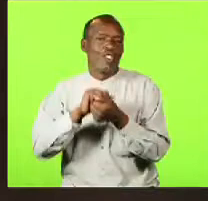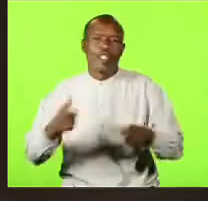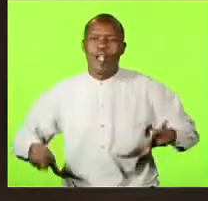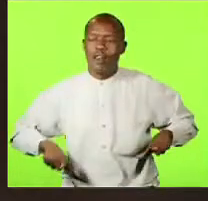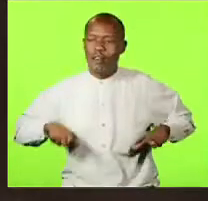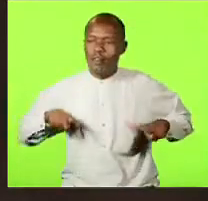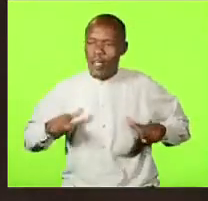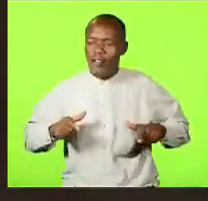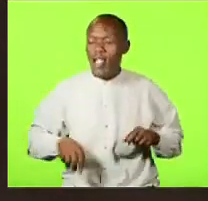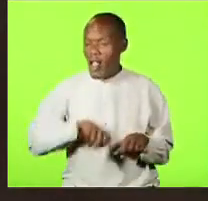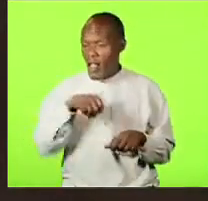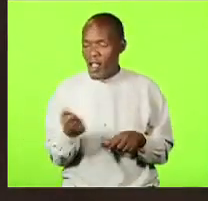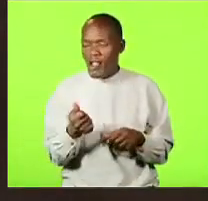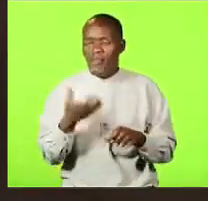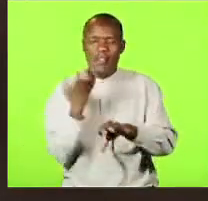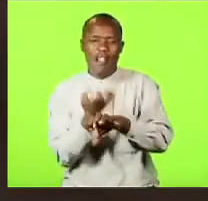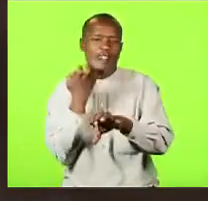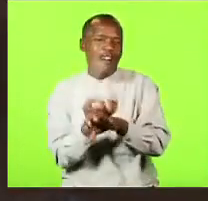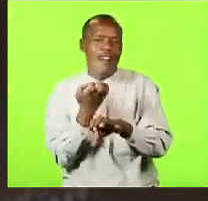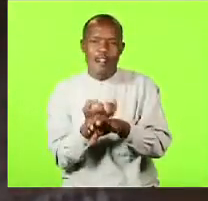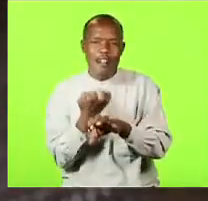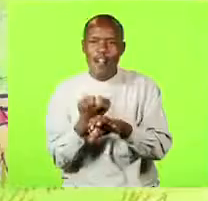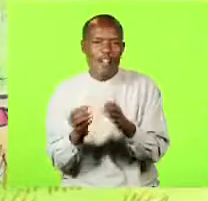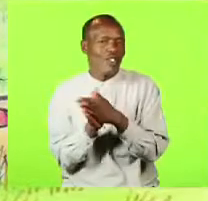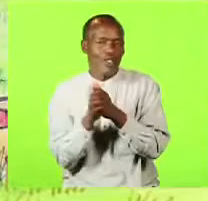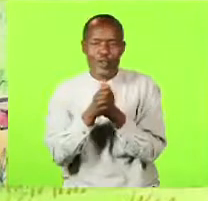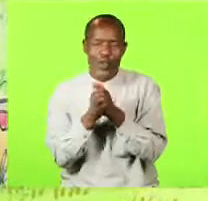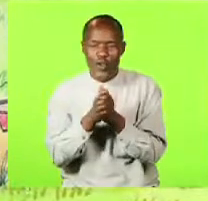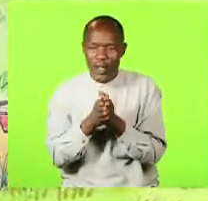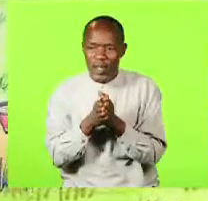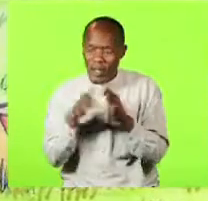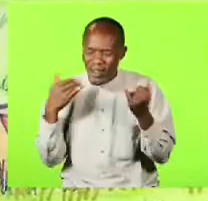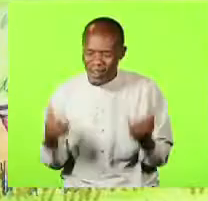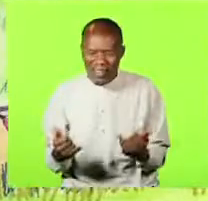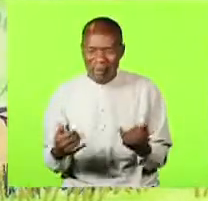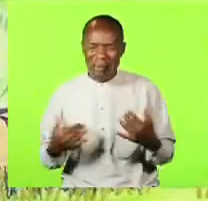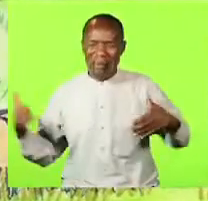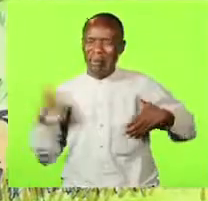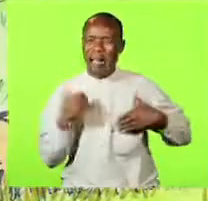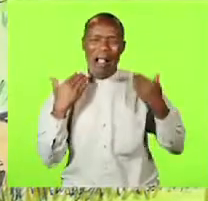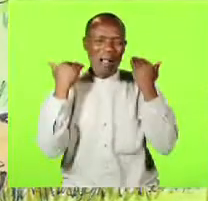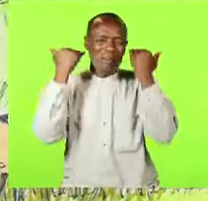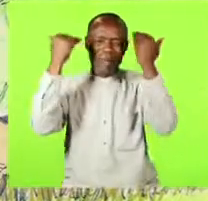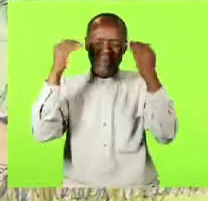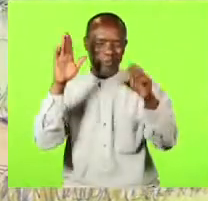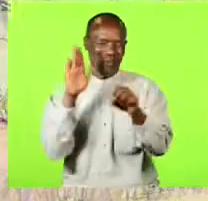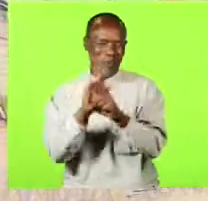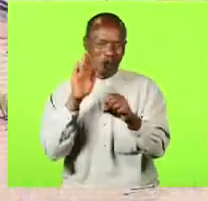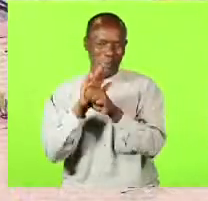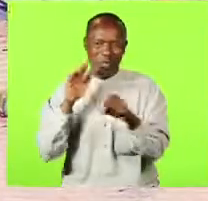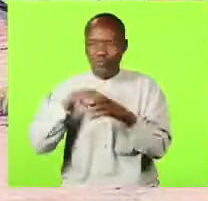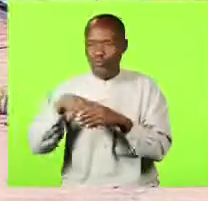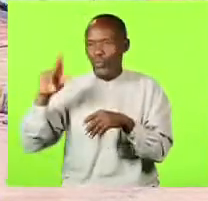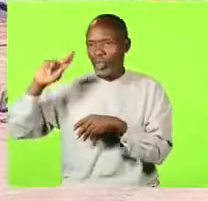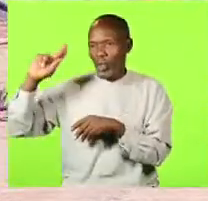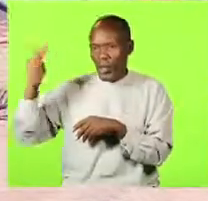literally life changing even in the most dire and difficult cases trauma is massive in kenya look at historical